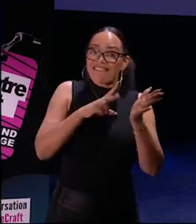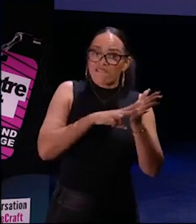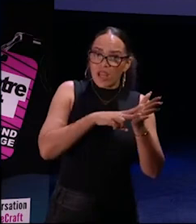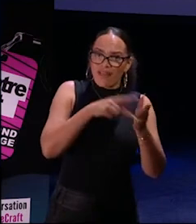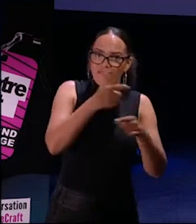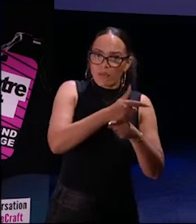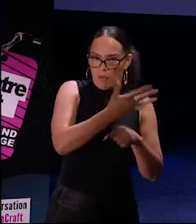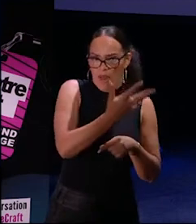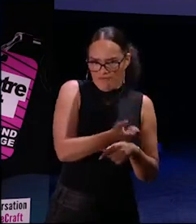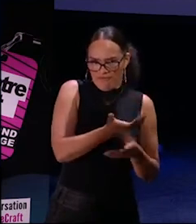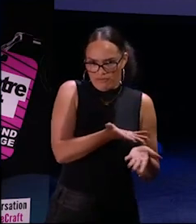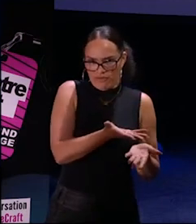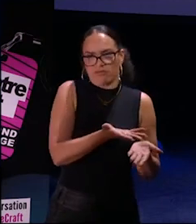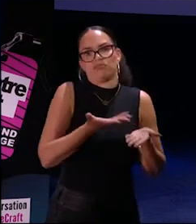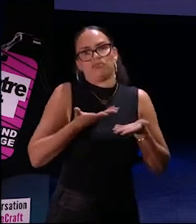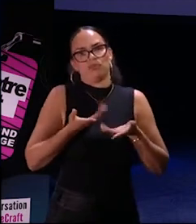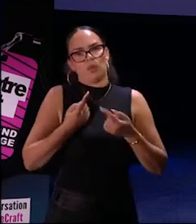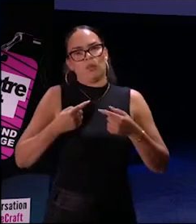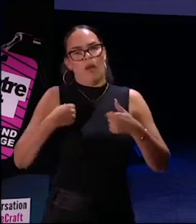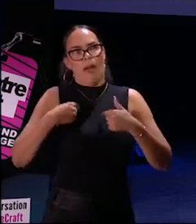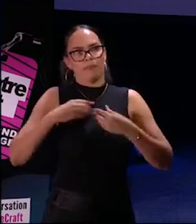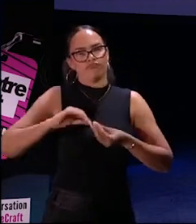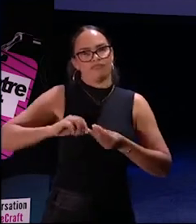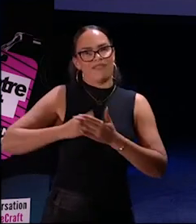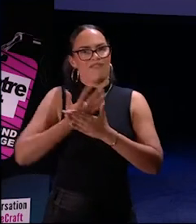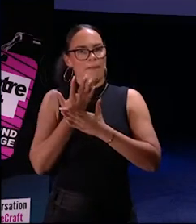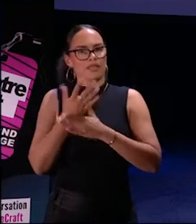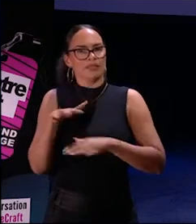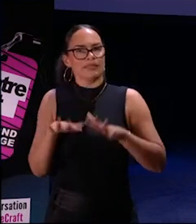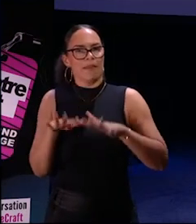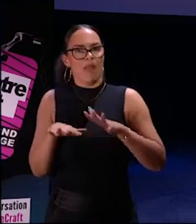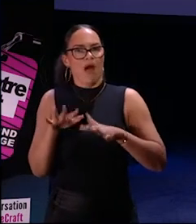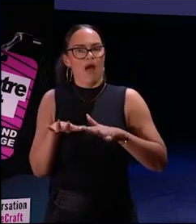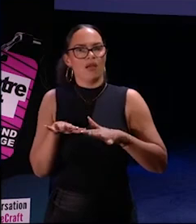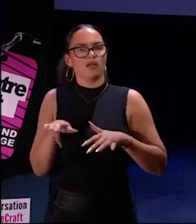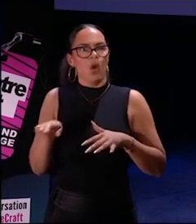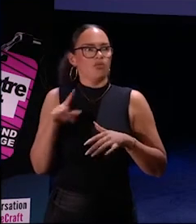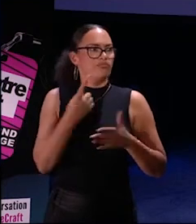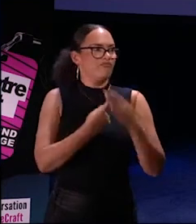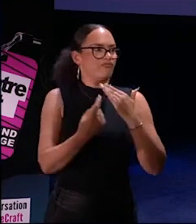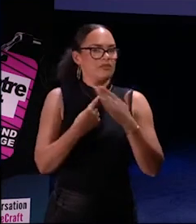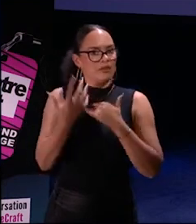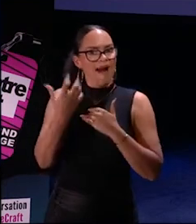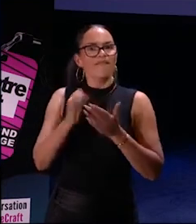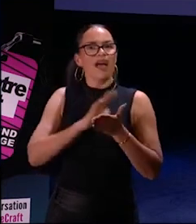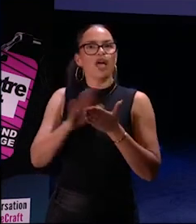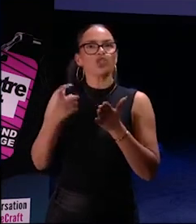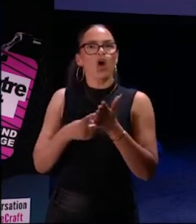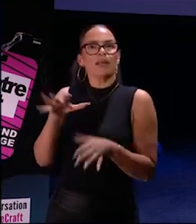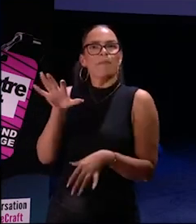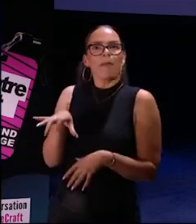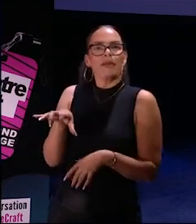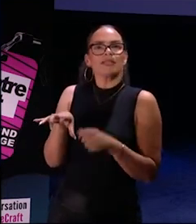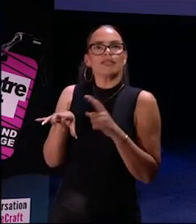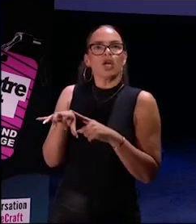that essentially every set you walk onto, you also know that there is an HR department behind that, and it is not an HR